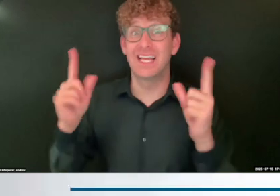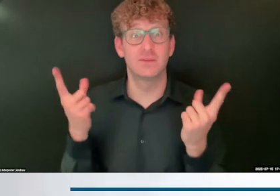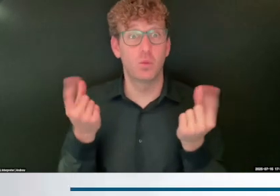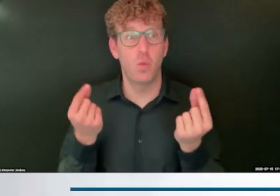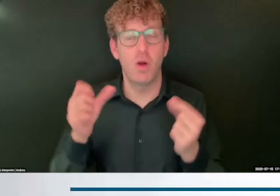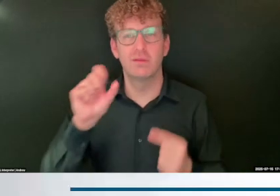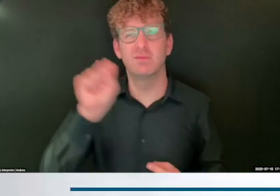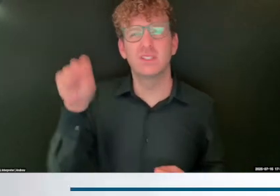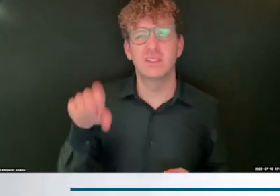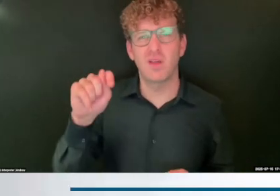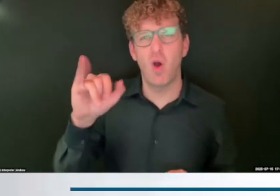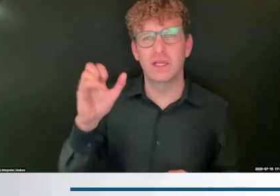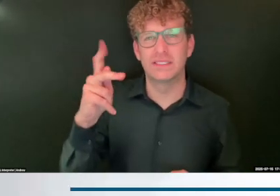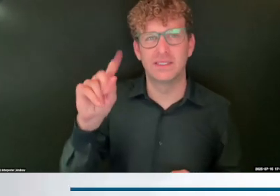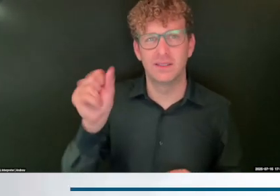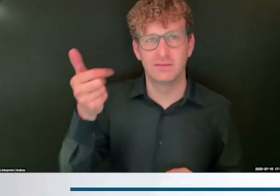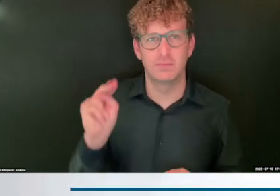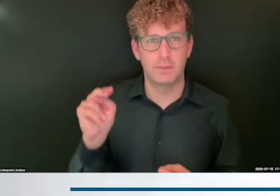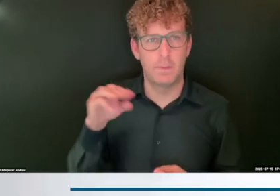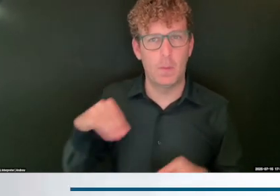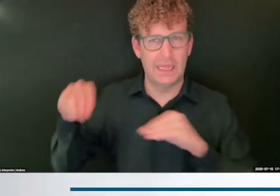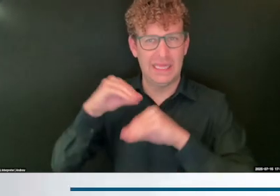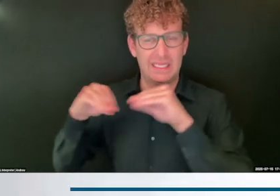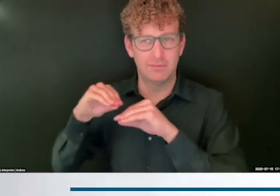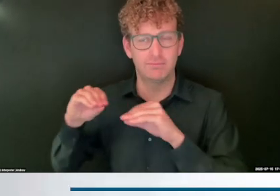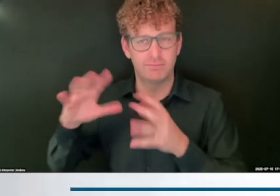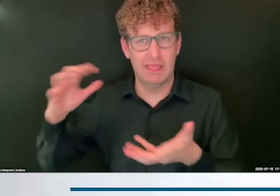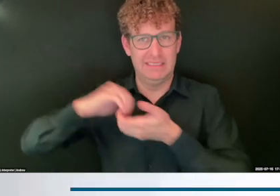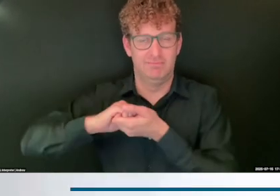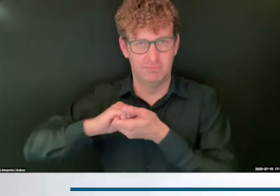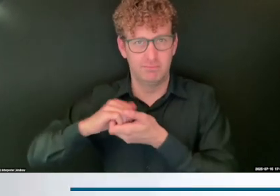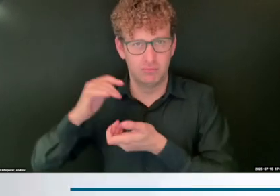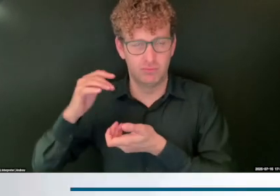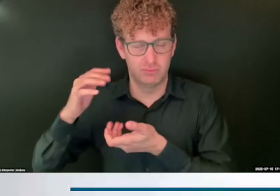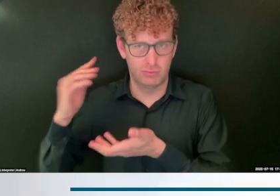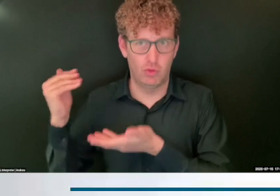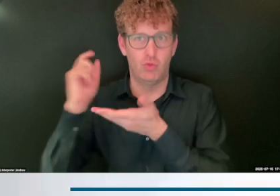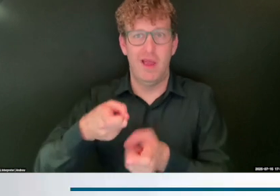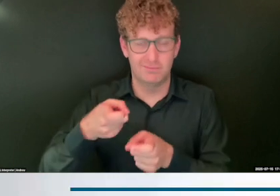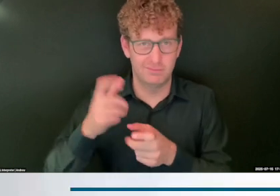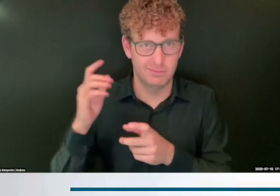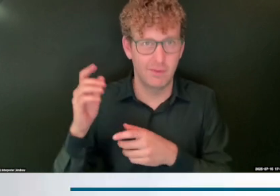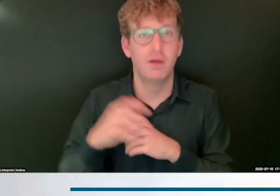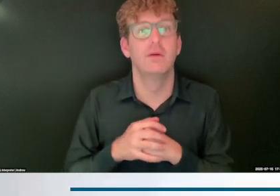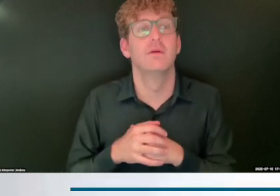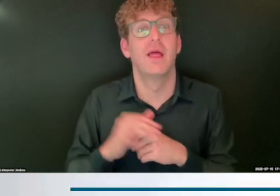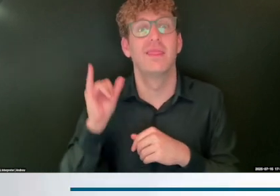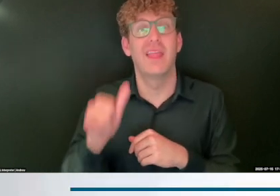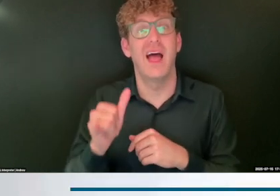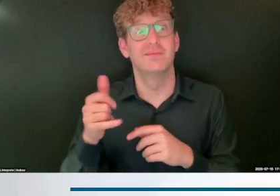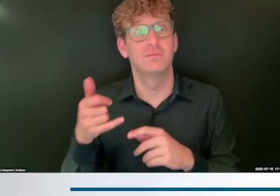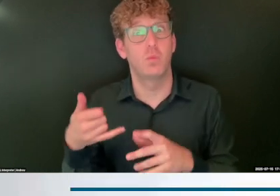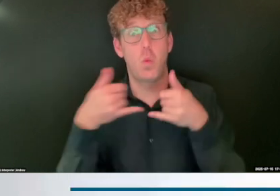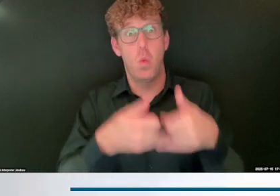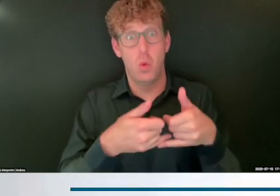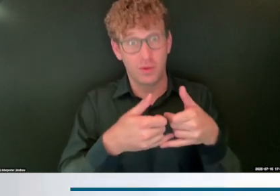in 2025. The project reduced 1,870 metric tons of carbon dioxide